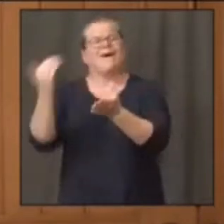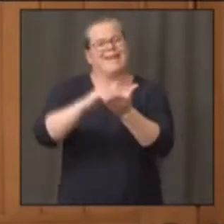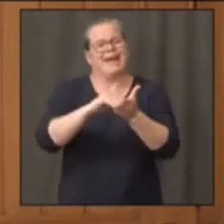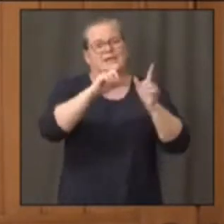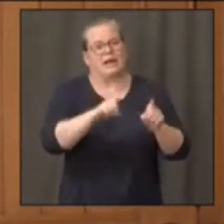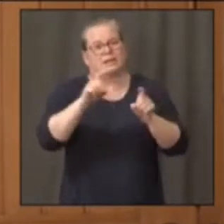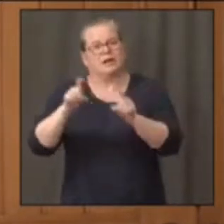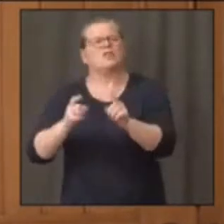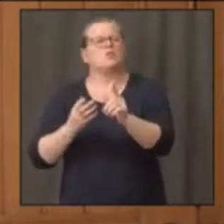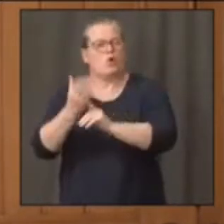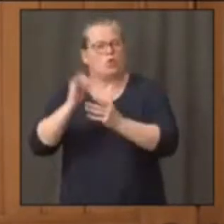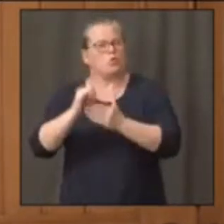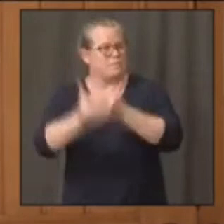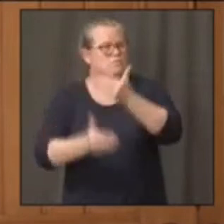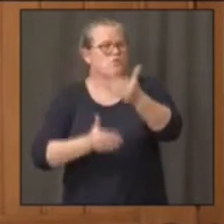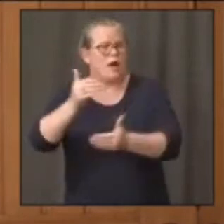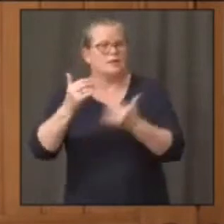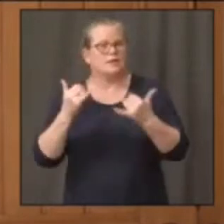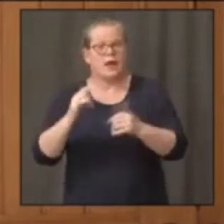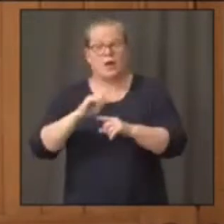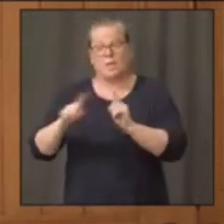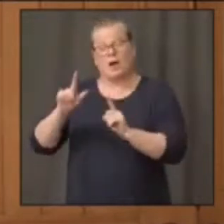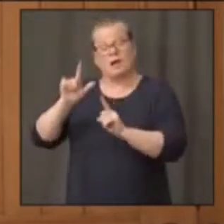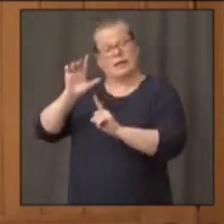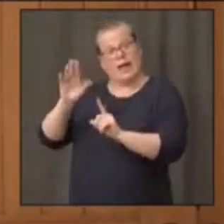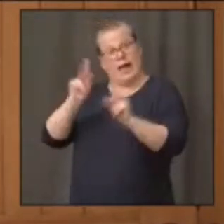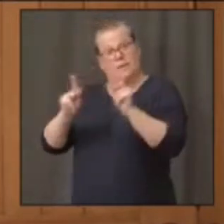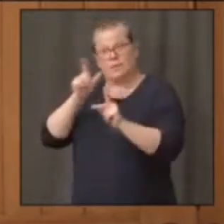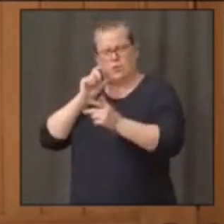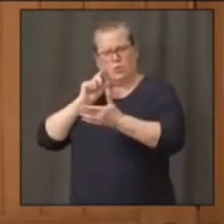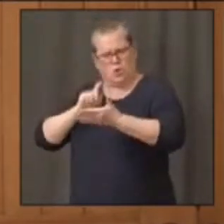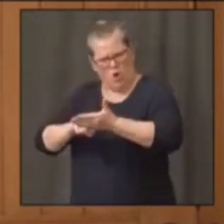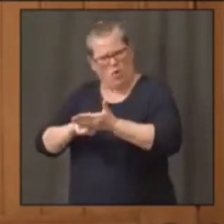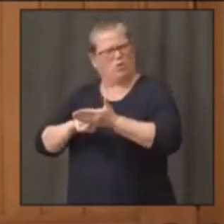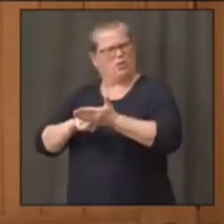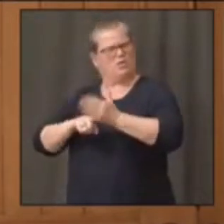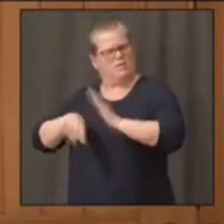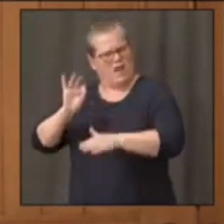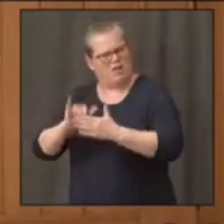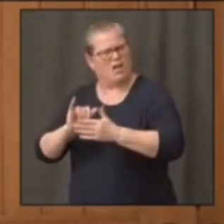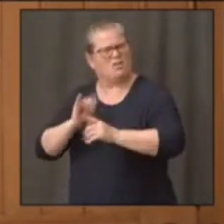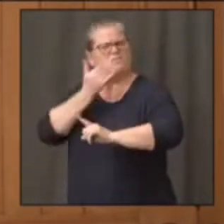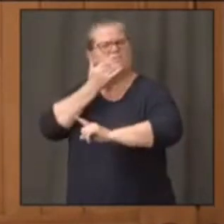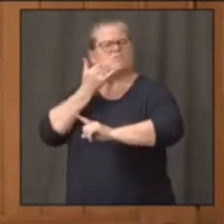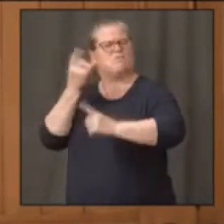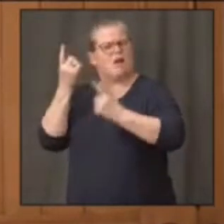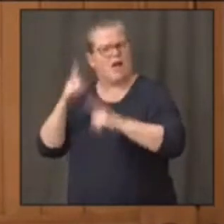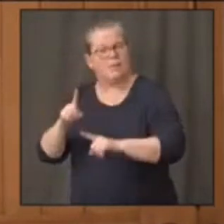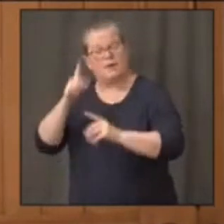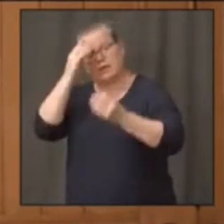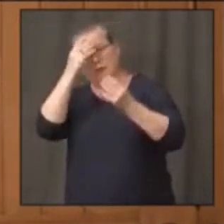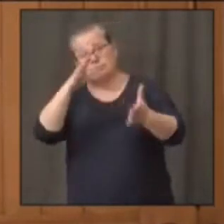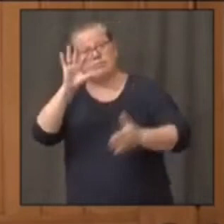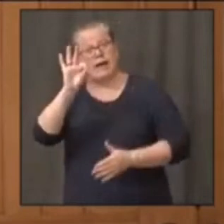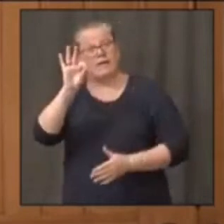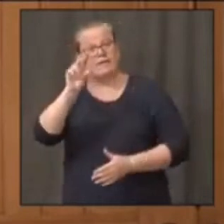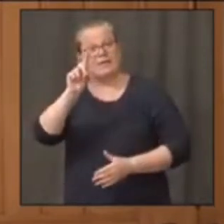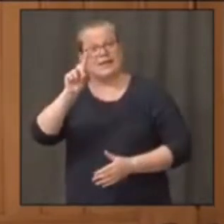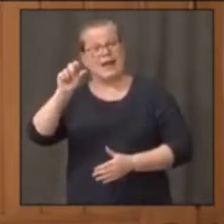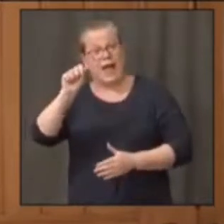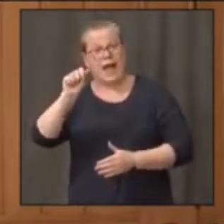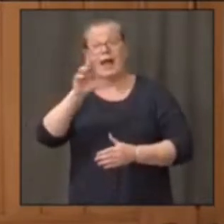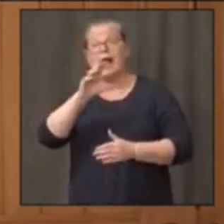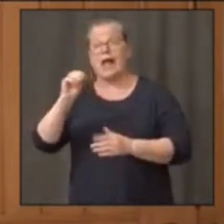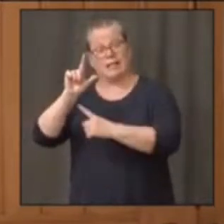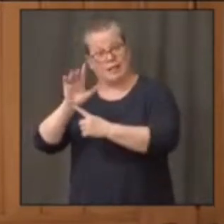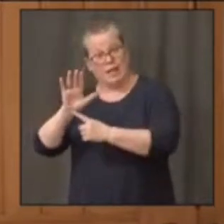spotting the issue and investigating it and notifying the FDA as well as the manufacturer and working to take all the necessary follow-up steps, including, as the